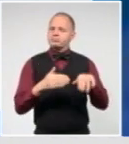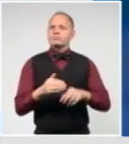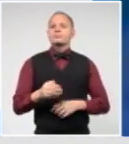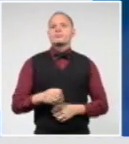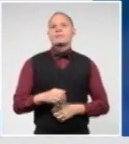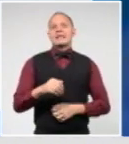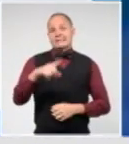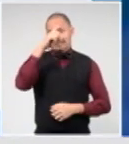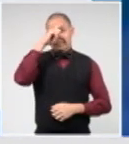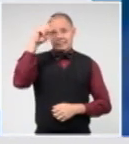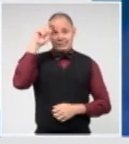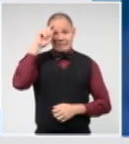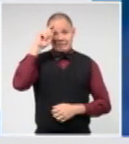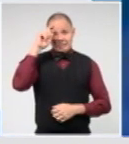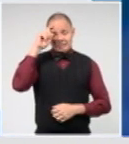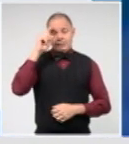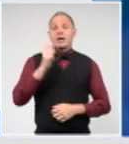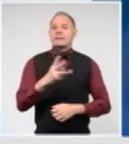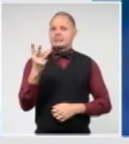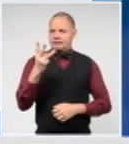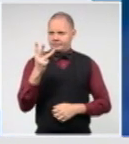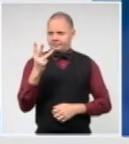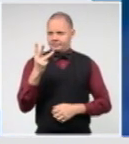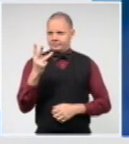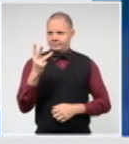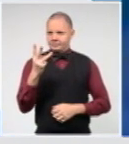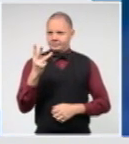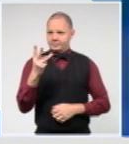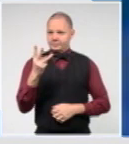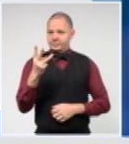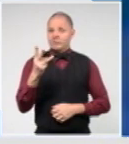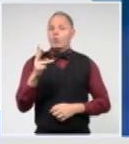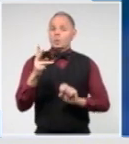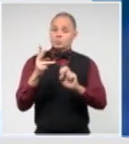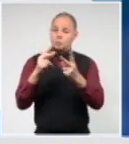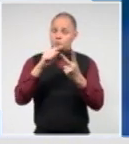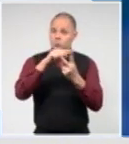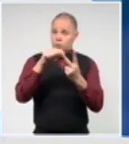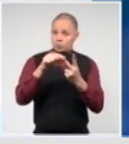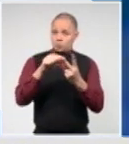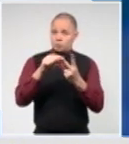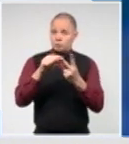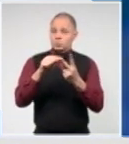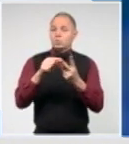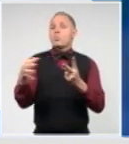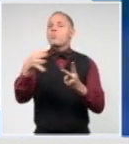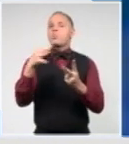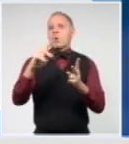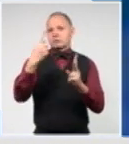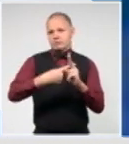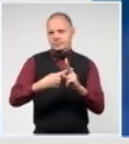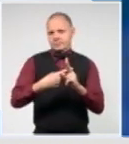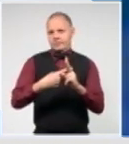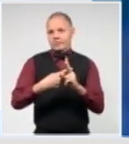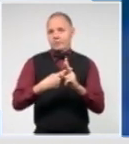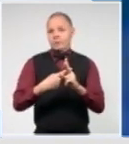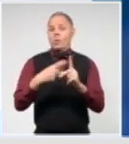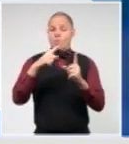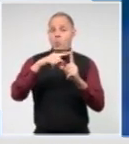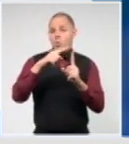the municipality of Cárdenas. The 3 cases diagnosed in Sancti Spiritus belong